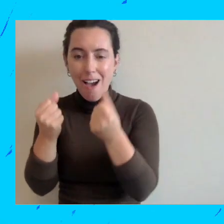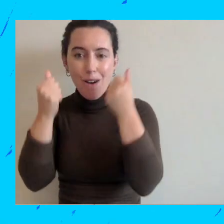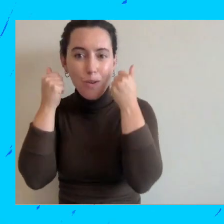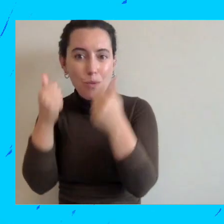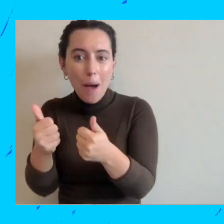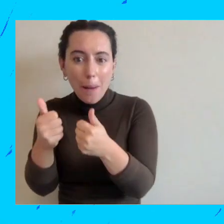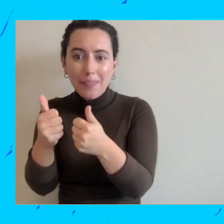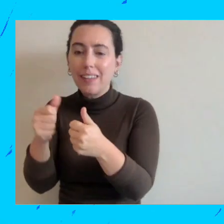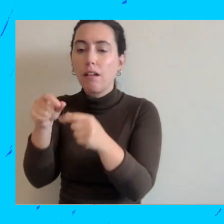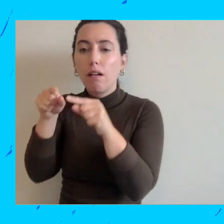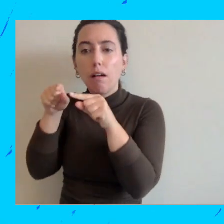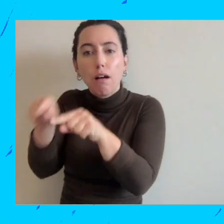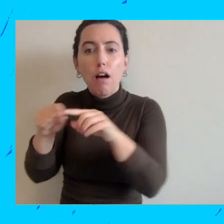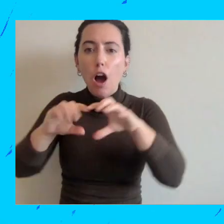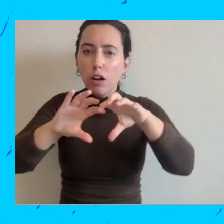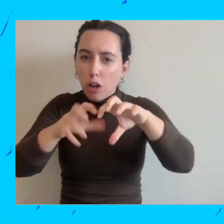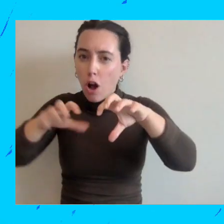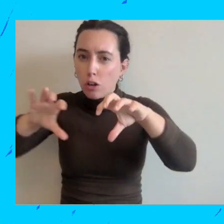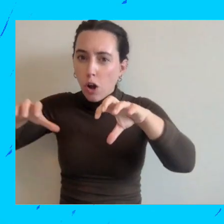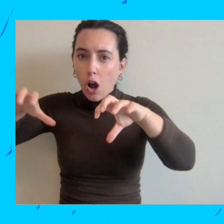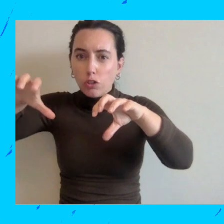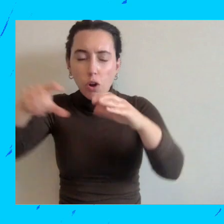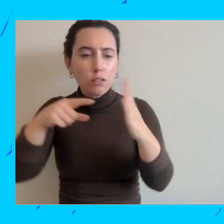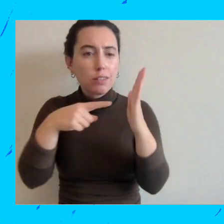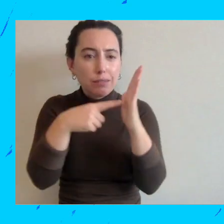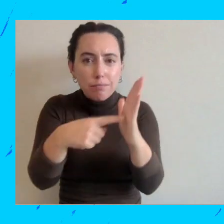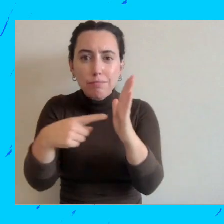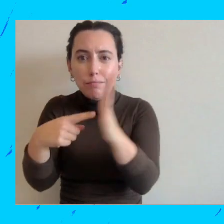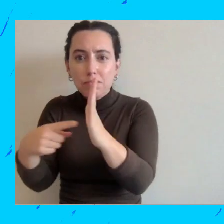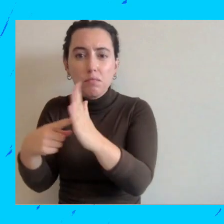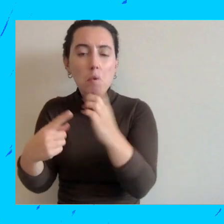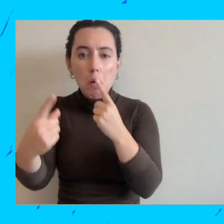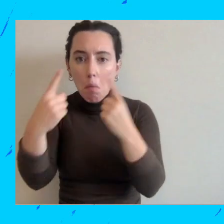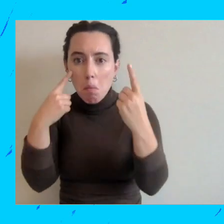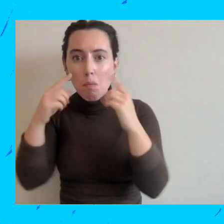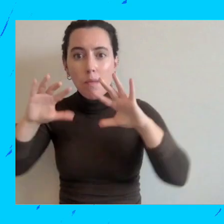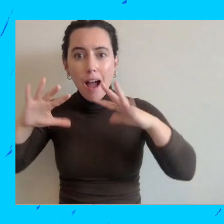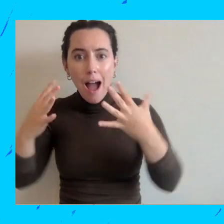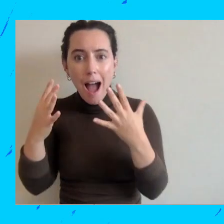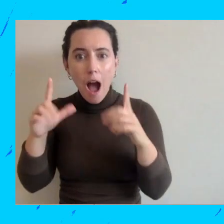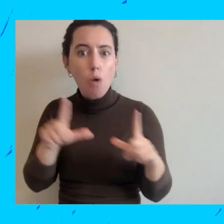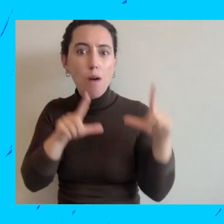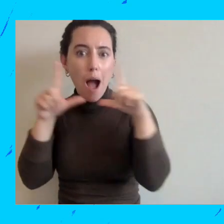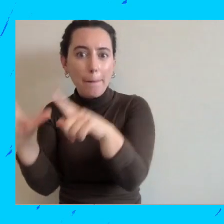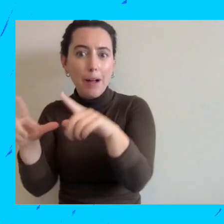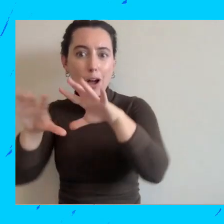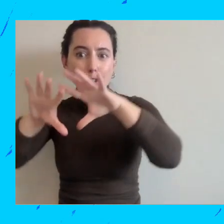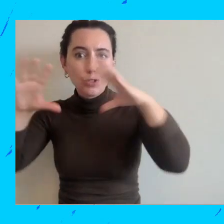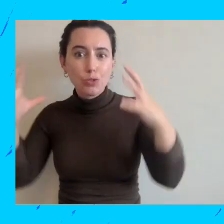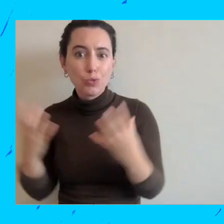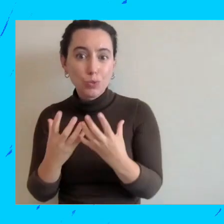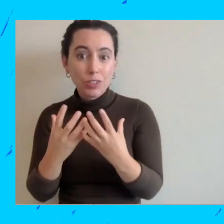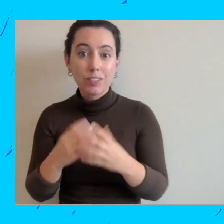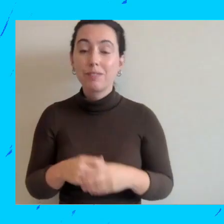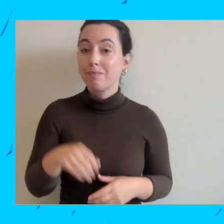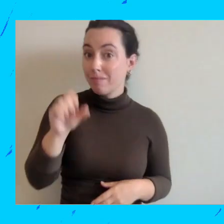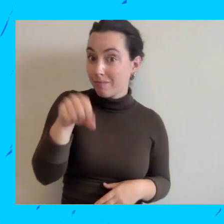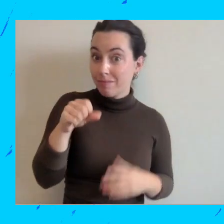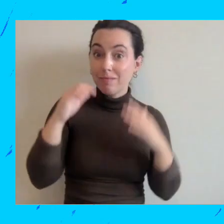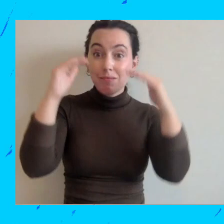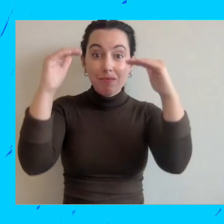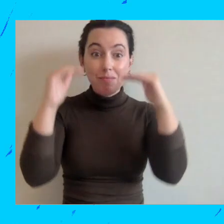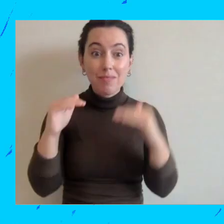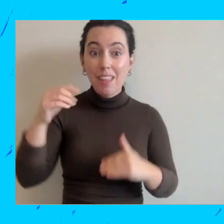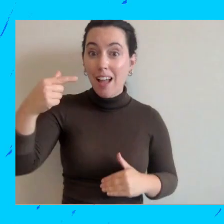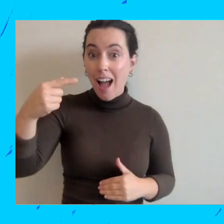examples on applying this framework to the local context. And we've also got interesting videos for you from Gavi, the Vaccine Alliance. Did you know